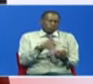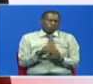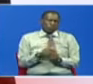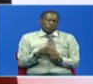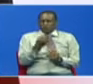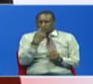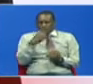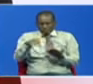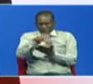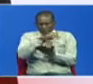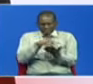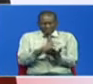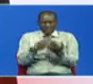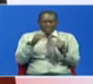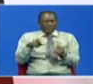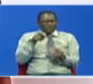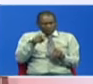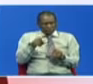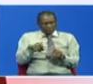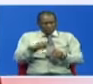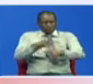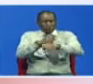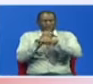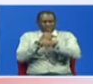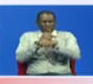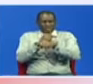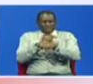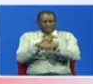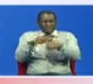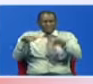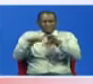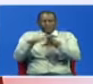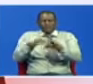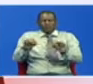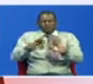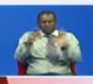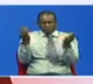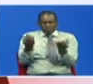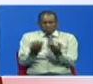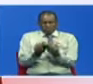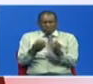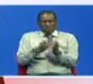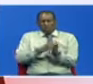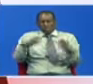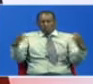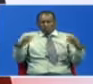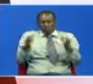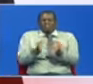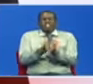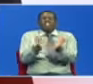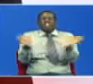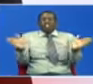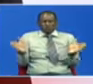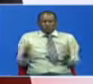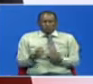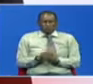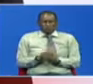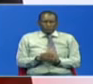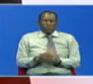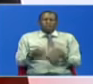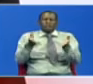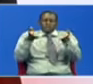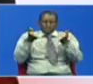center. This is to be able to safeguard the members of the household and the community at large. And we are